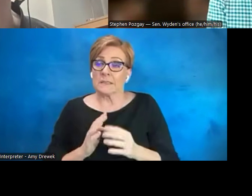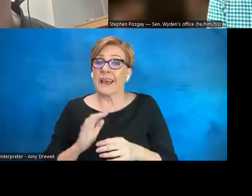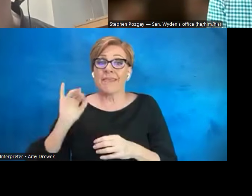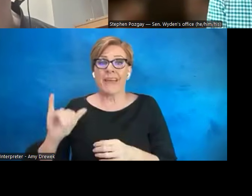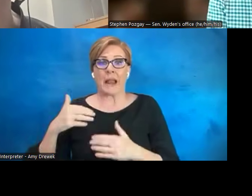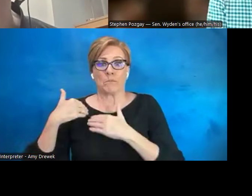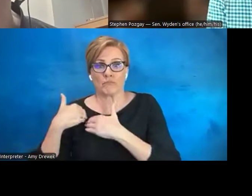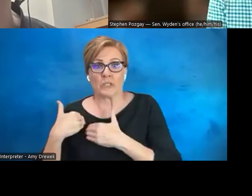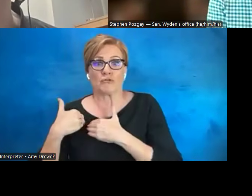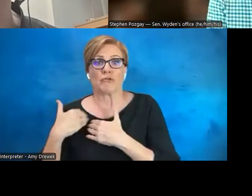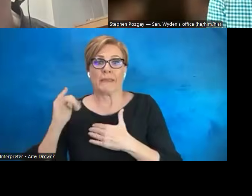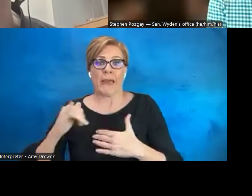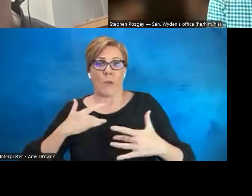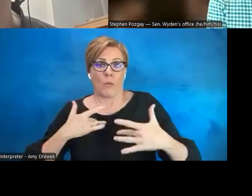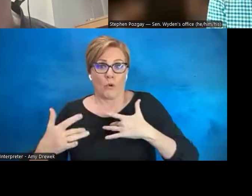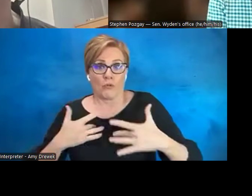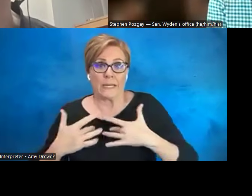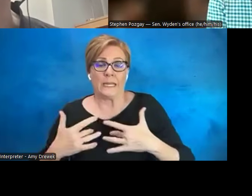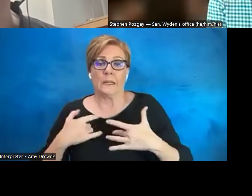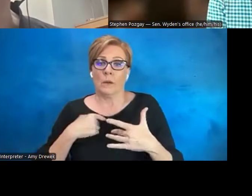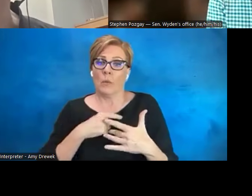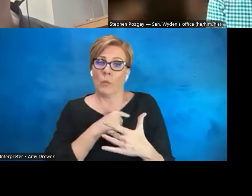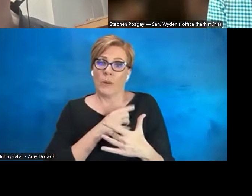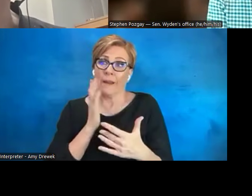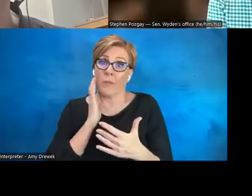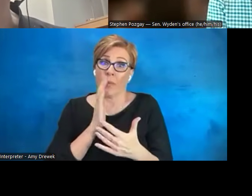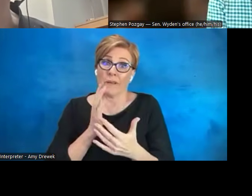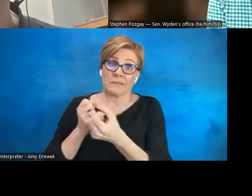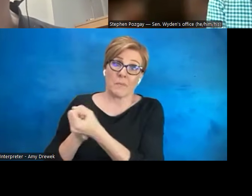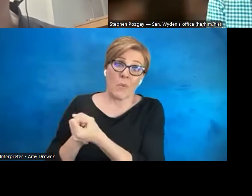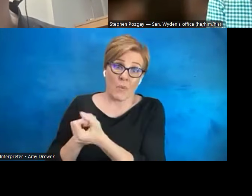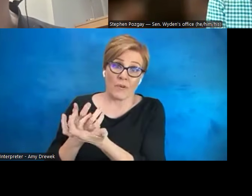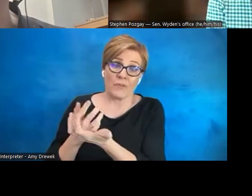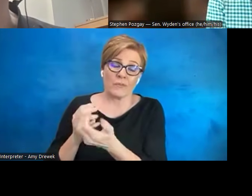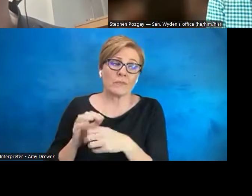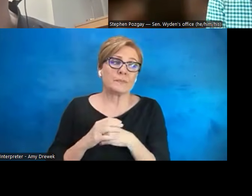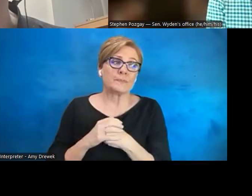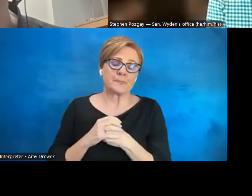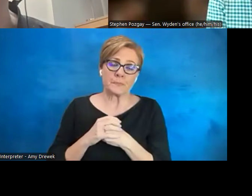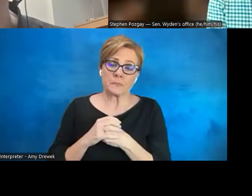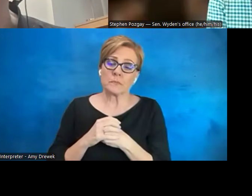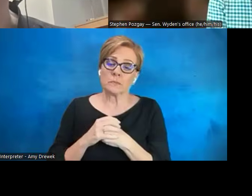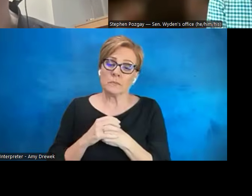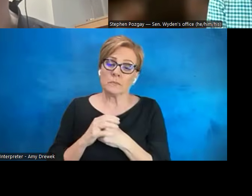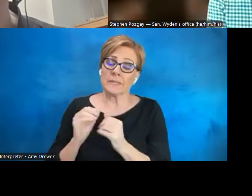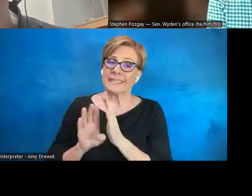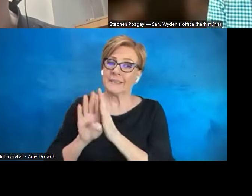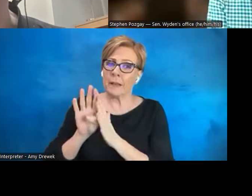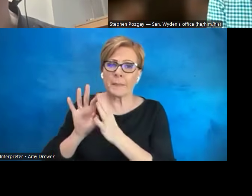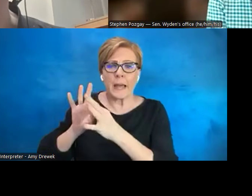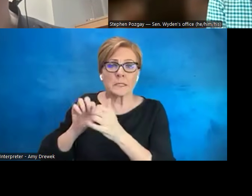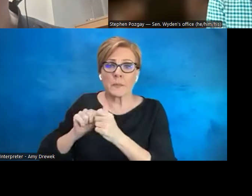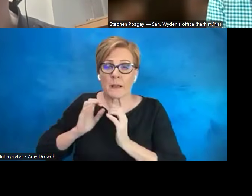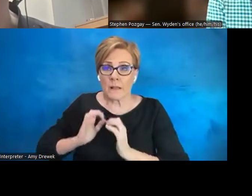pain off of our clients' shoulders. And so I think that trying to form an alliance with the client where you say, my job